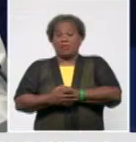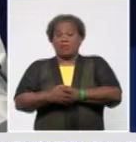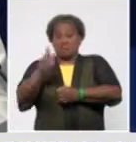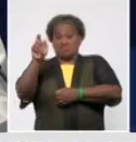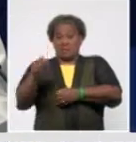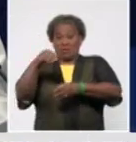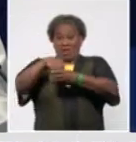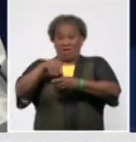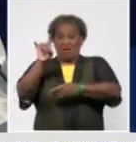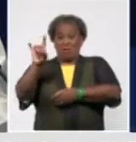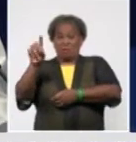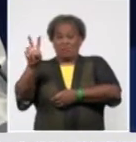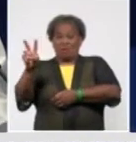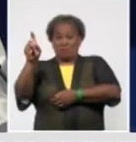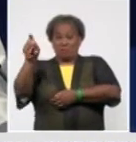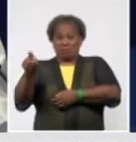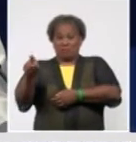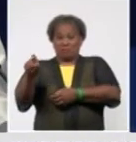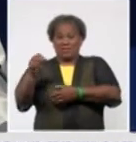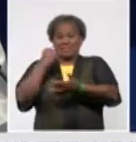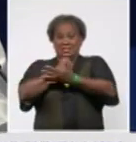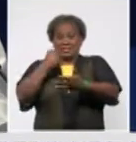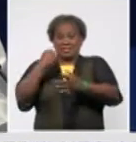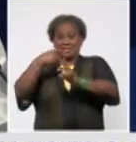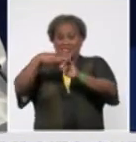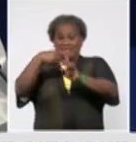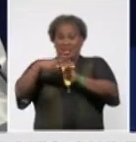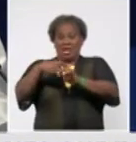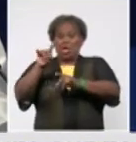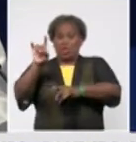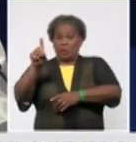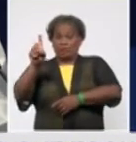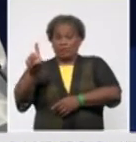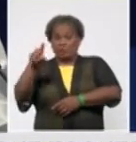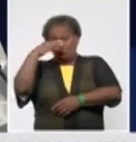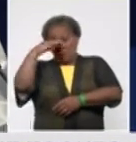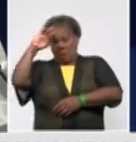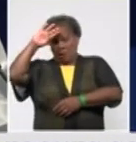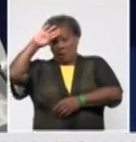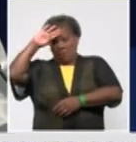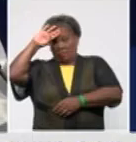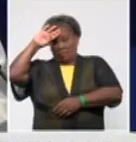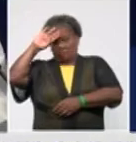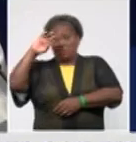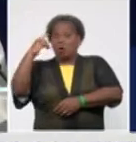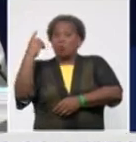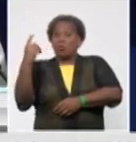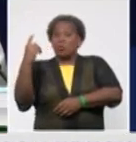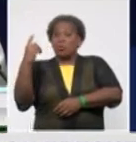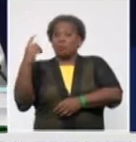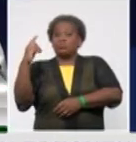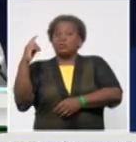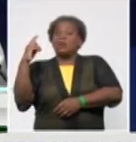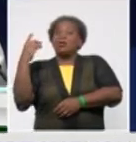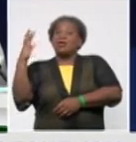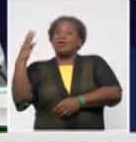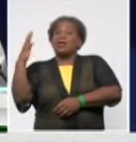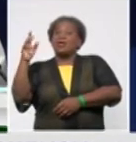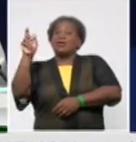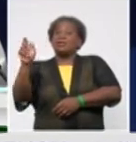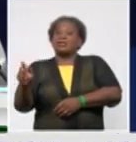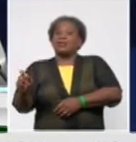The source of infection linked to 9 patients is yet to be determined, for a cumulative of 55